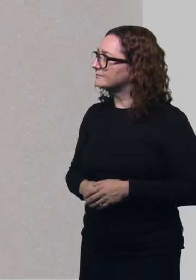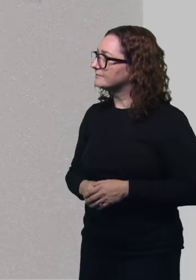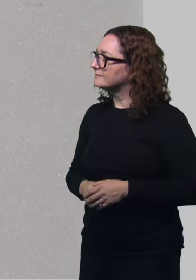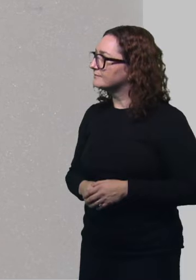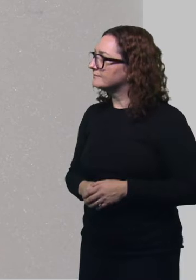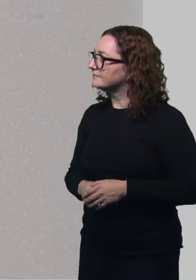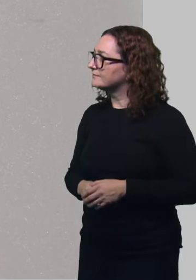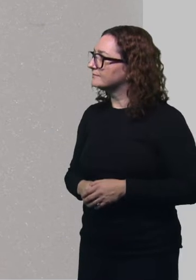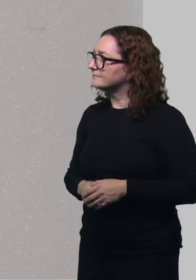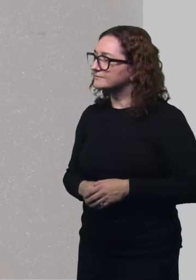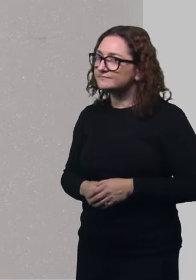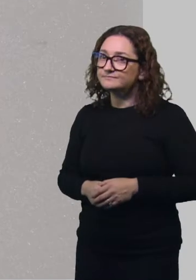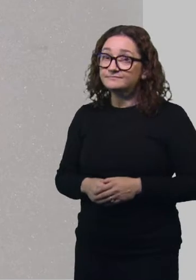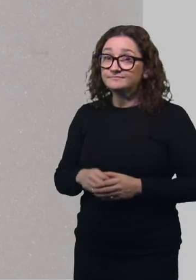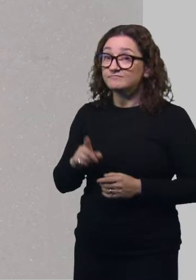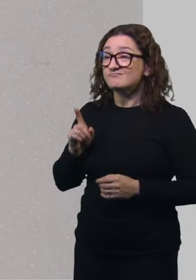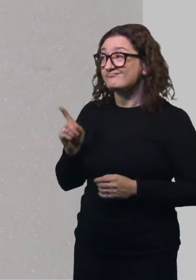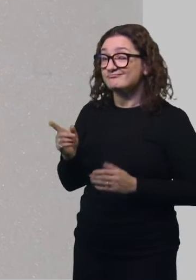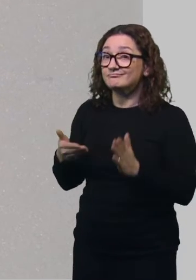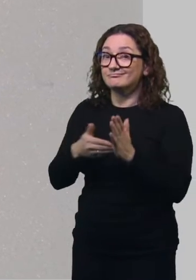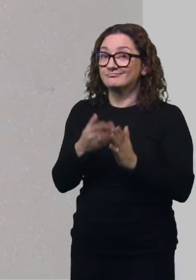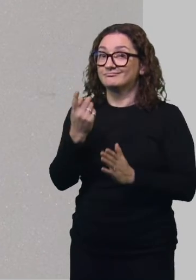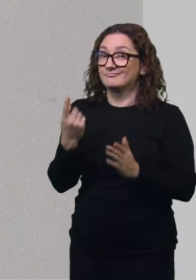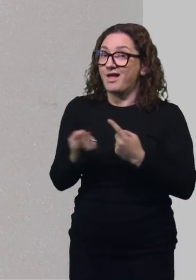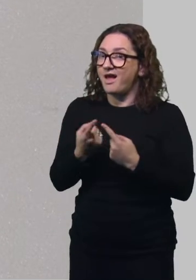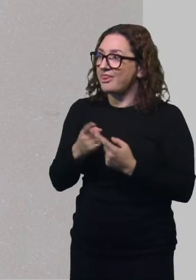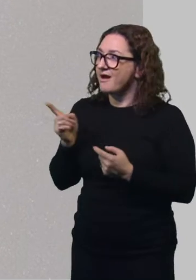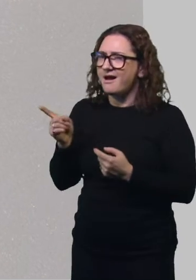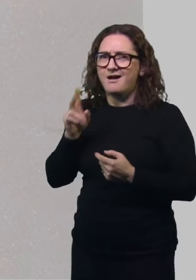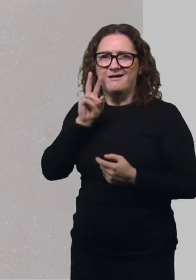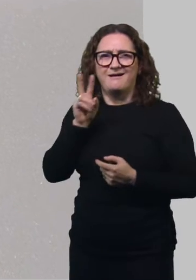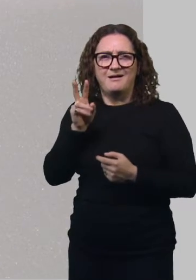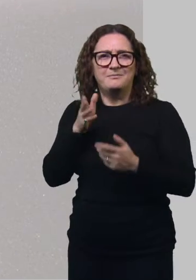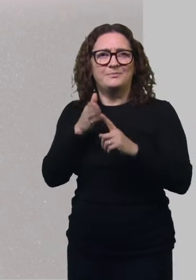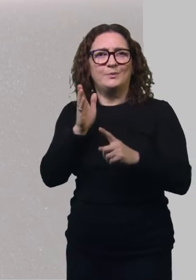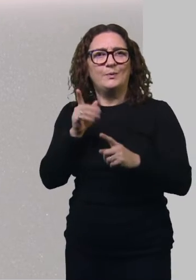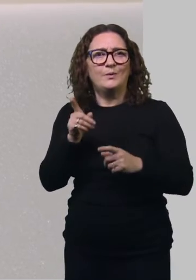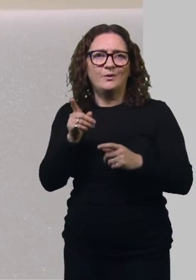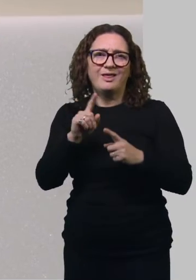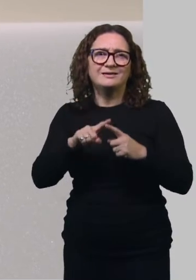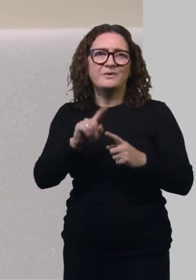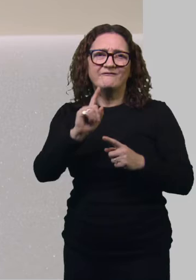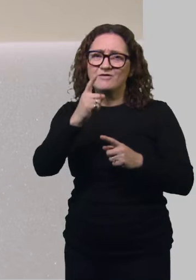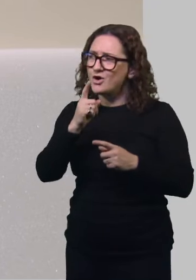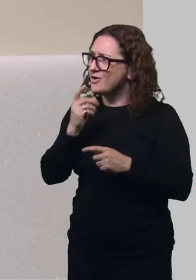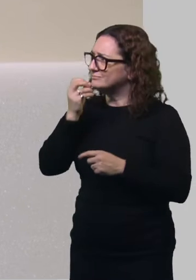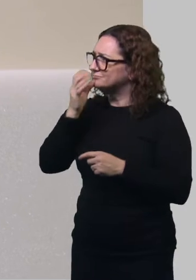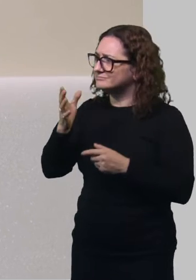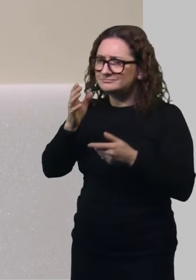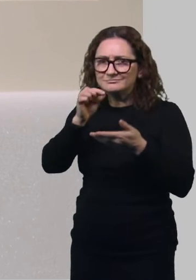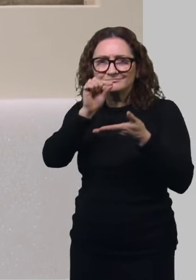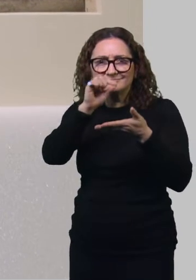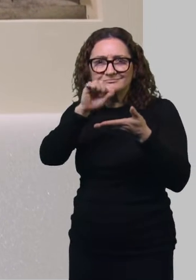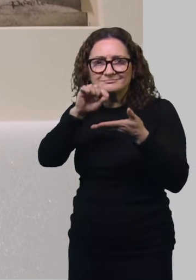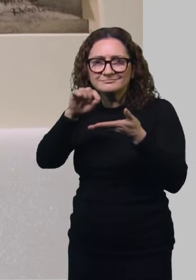Here's another document about Queen Elizabeth I. On this document, we can see in detail the beautiful